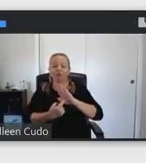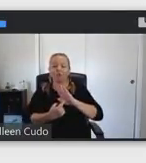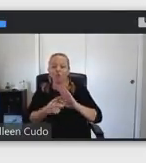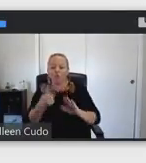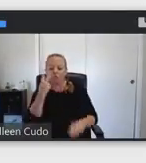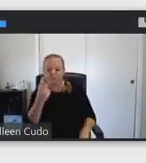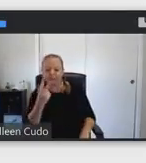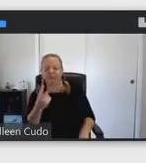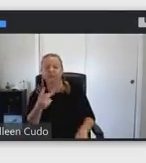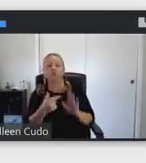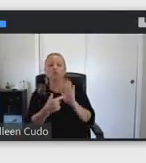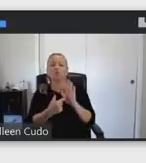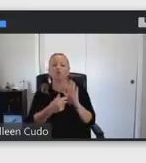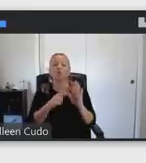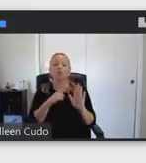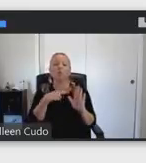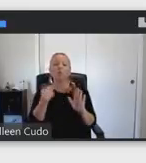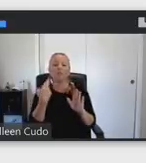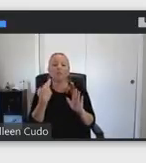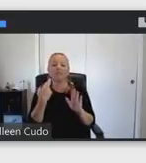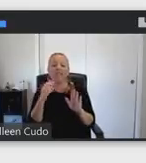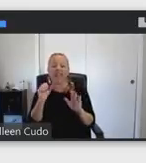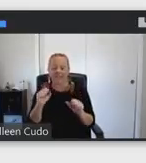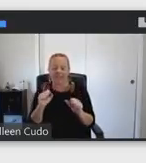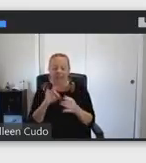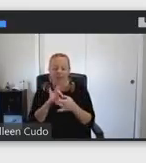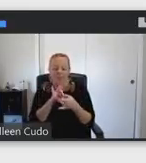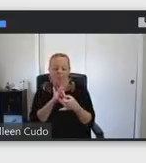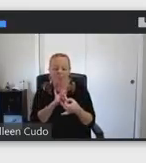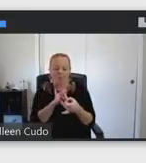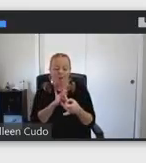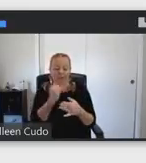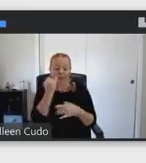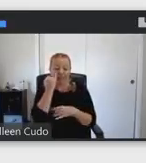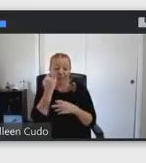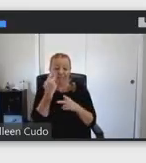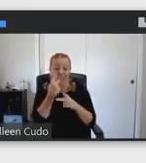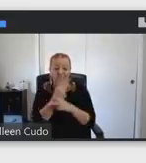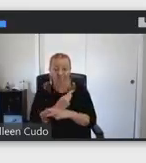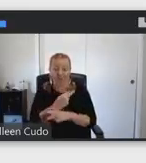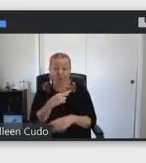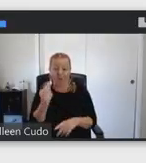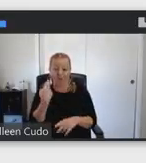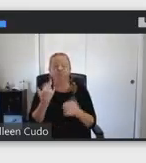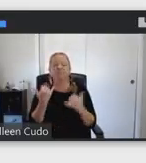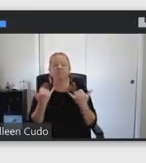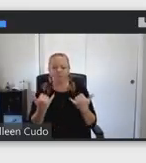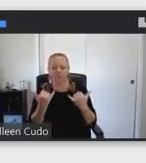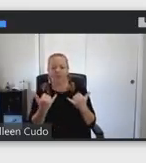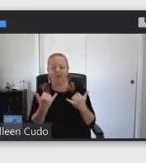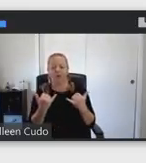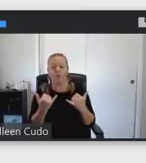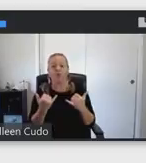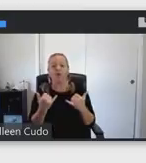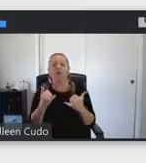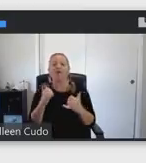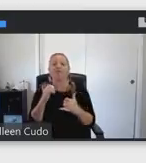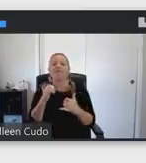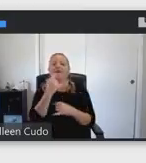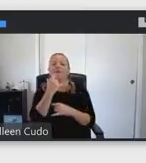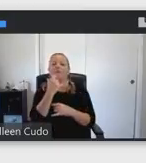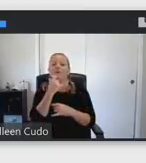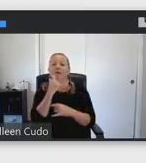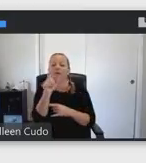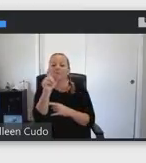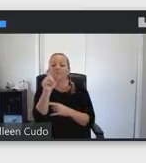risk is. And you can coordinate if we're in severe risk, which is where we are right now. That red column